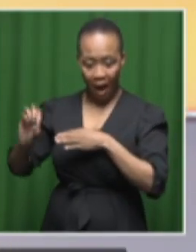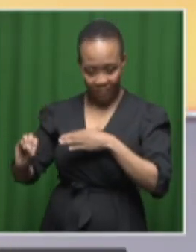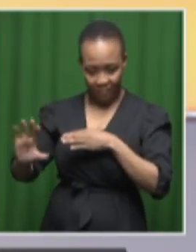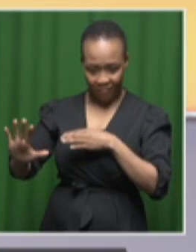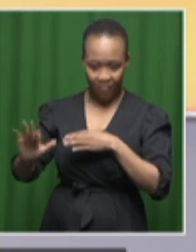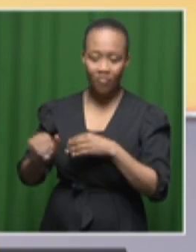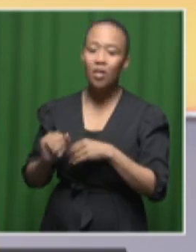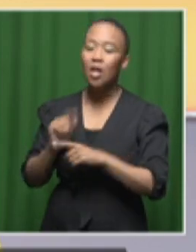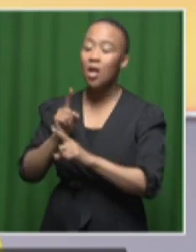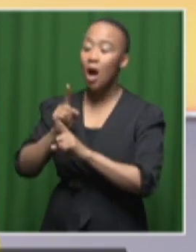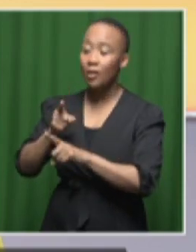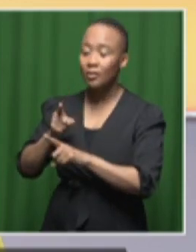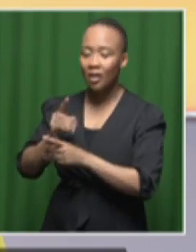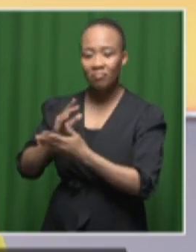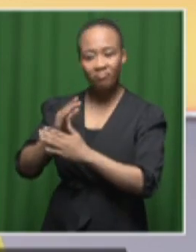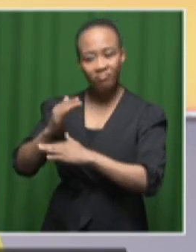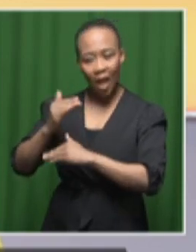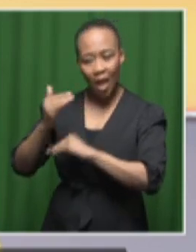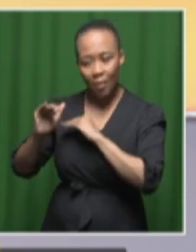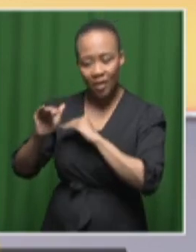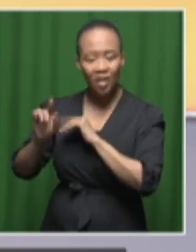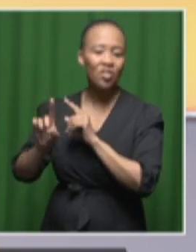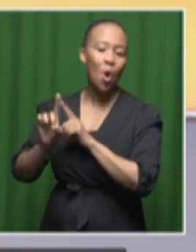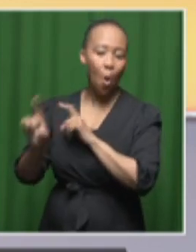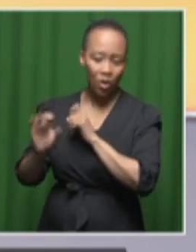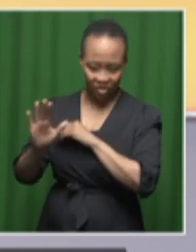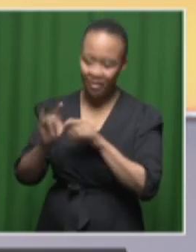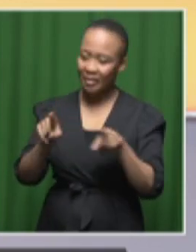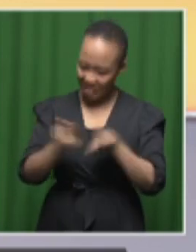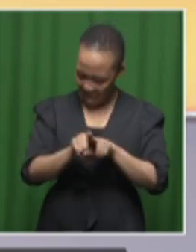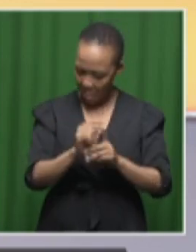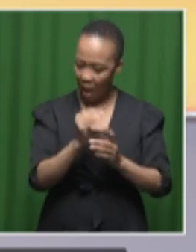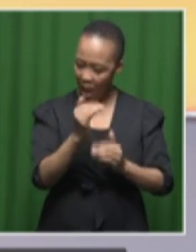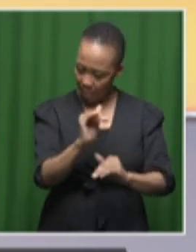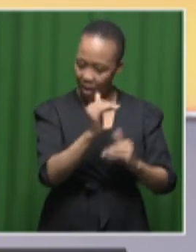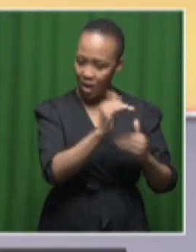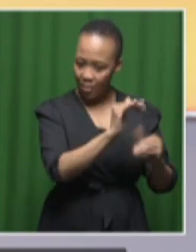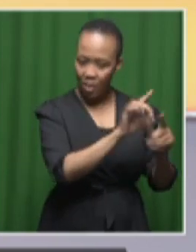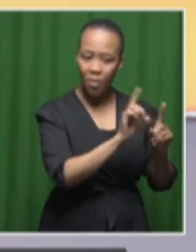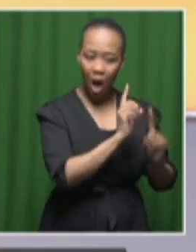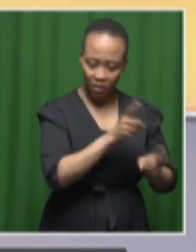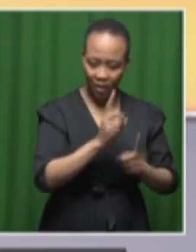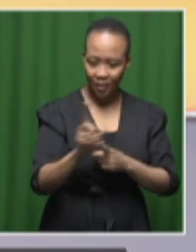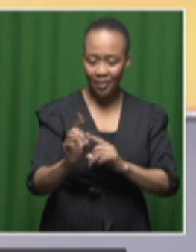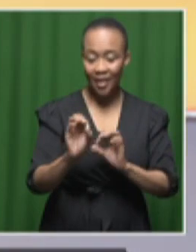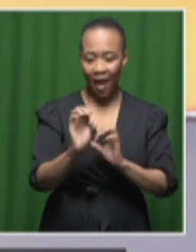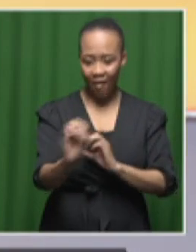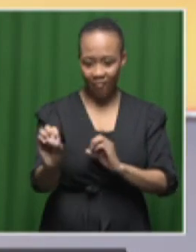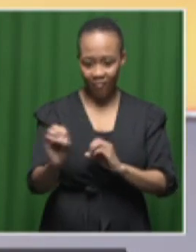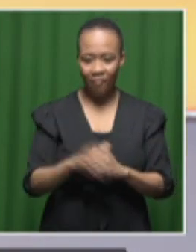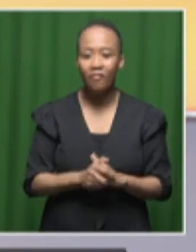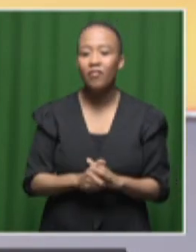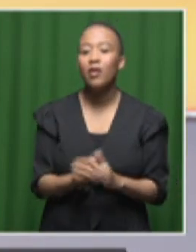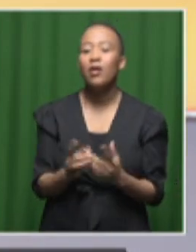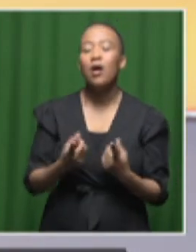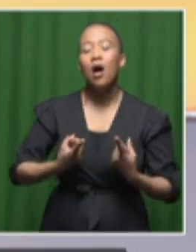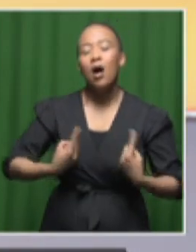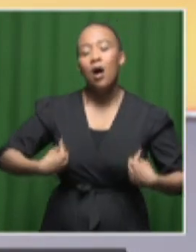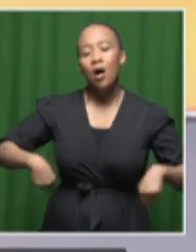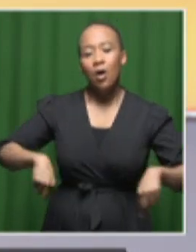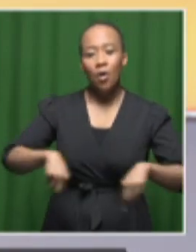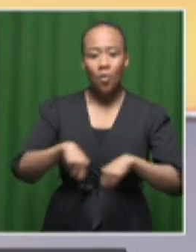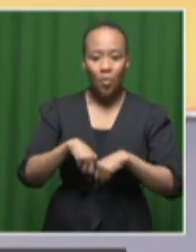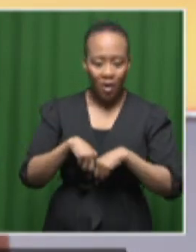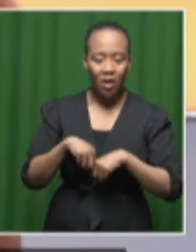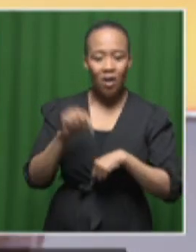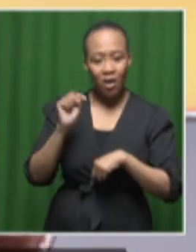only has to answer a limited number of questions. But how we really think about it is, you know, the ones that we think will add the most value to people's lives.